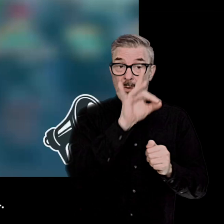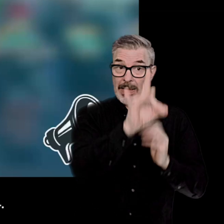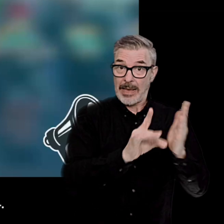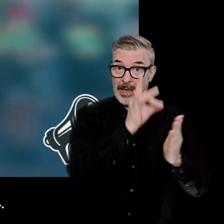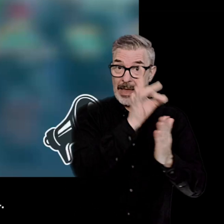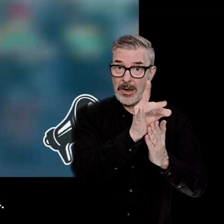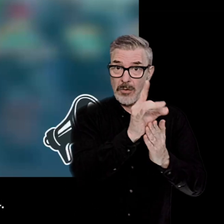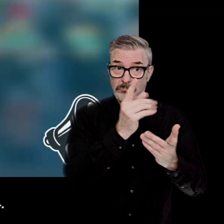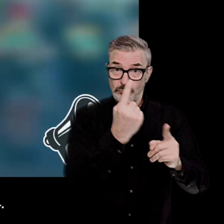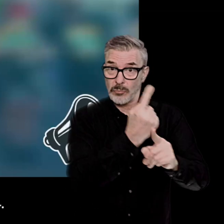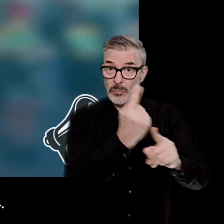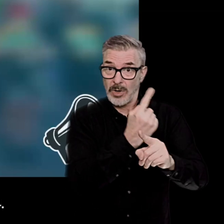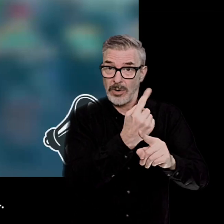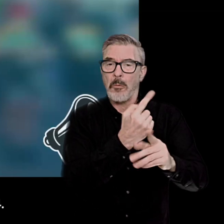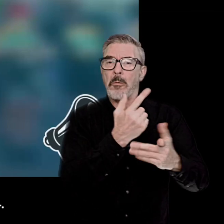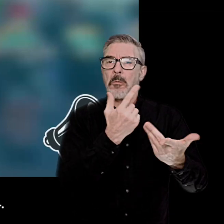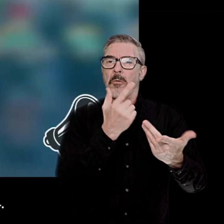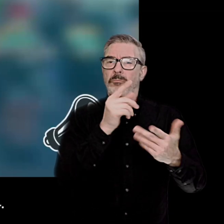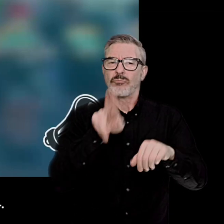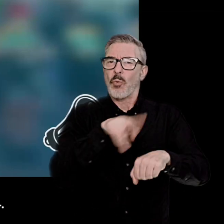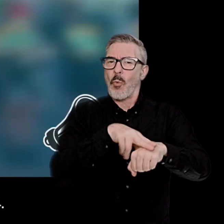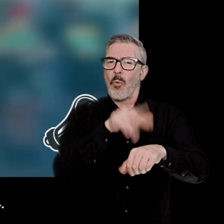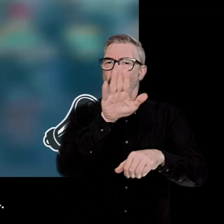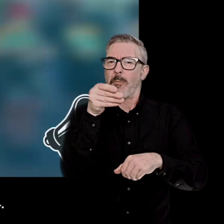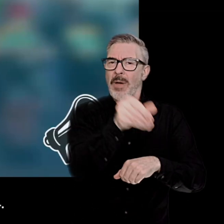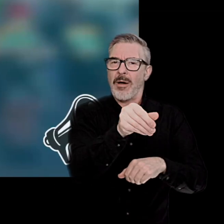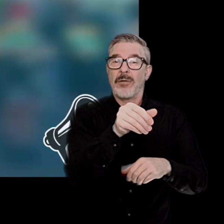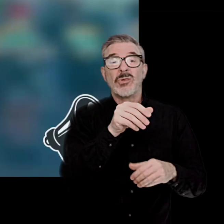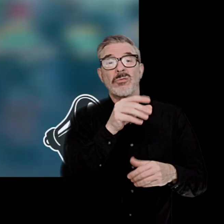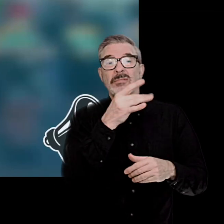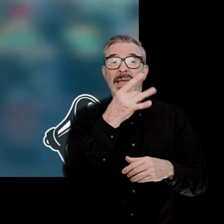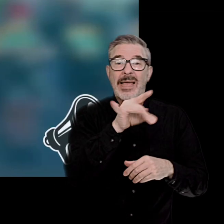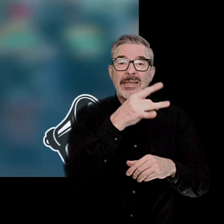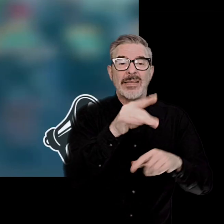at $18 an hour, which totals to $144.